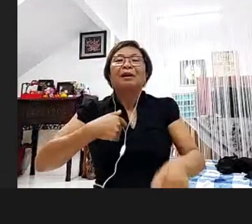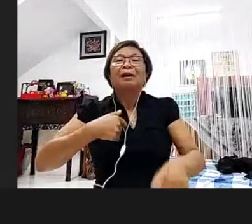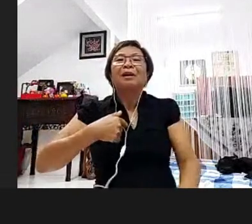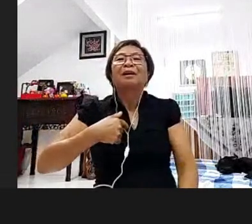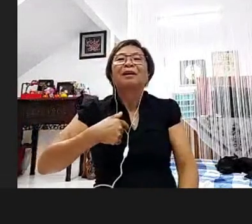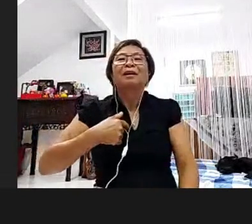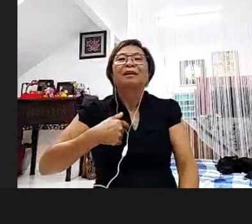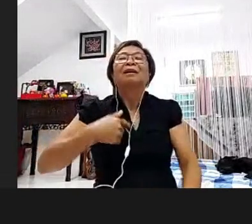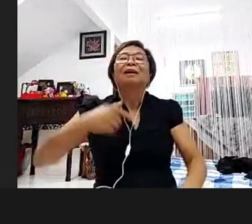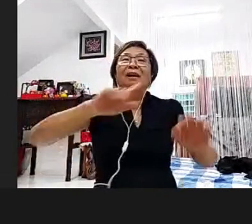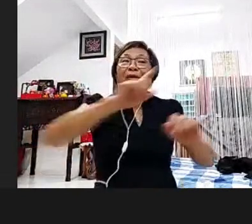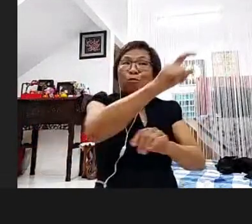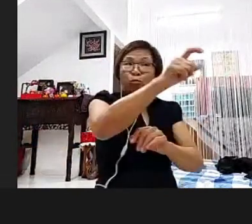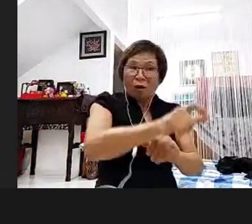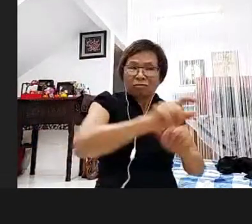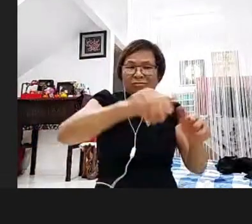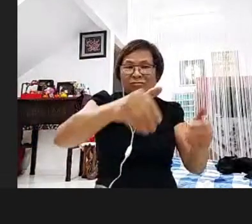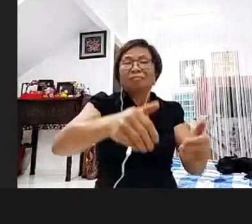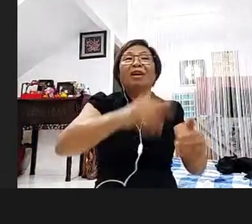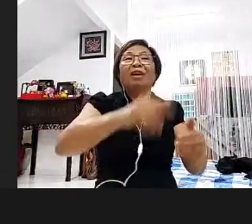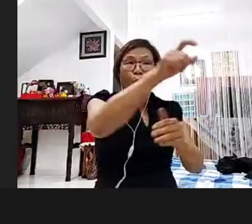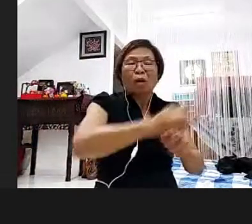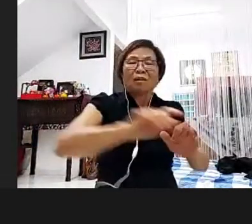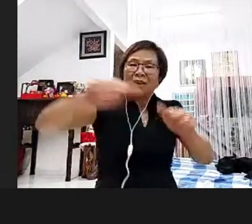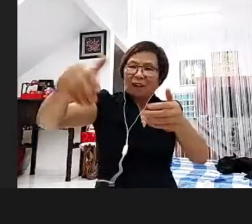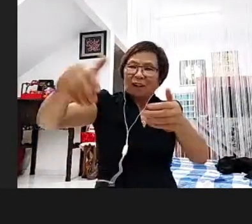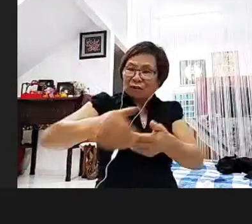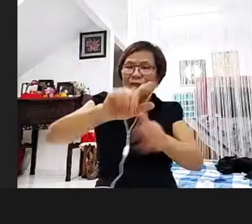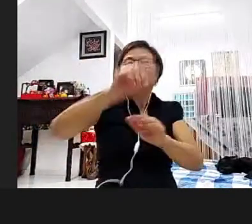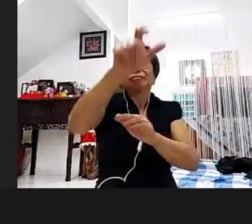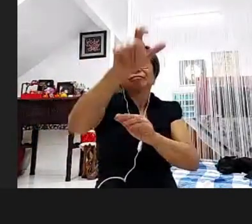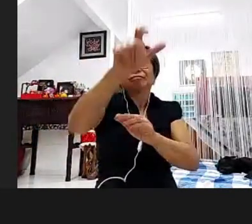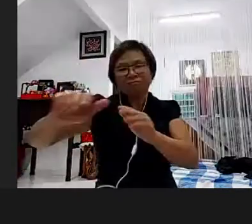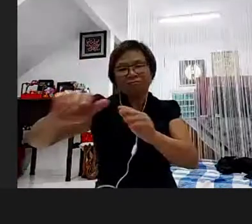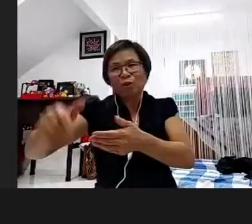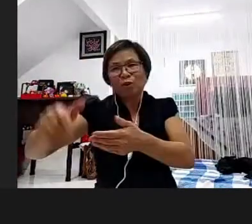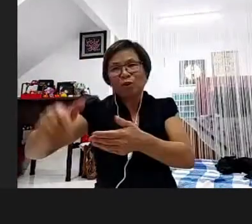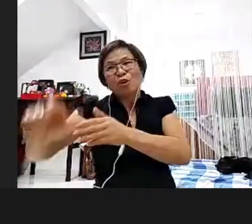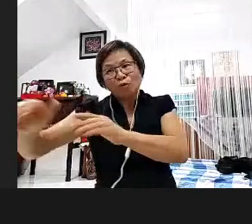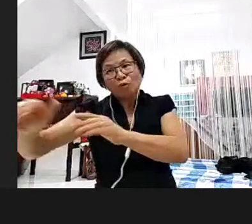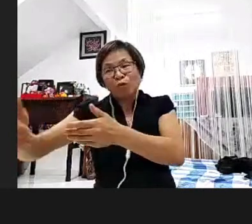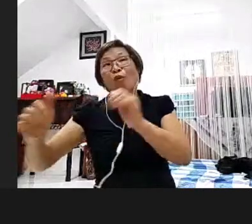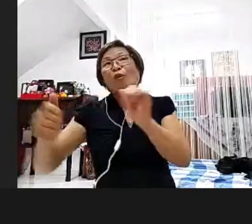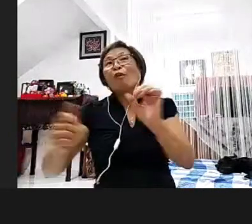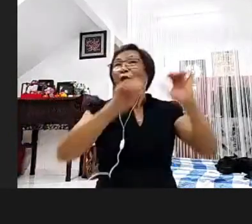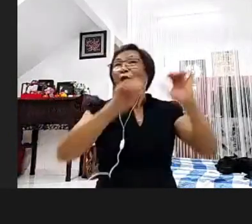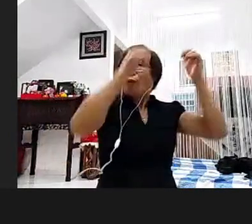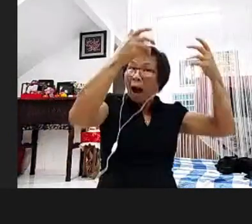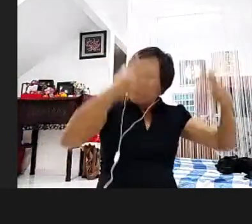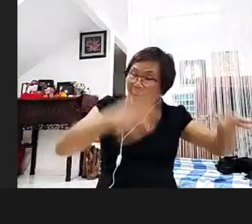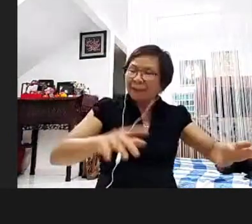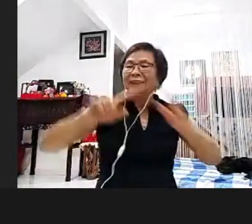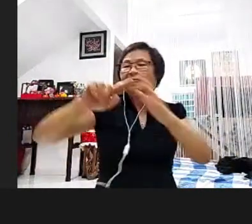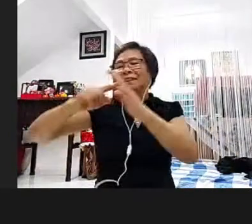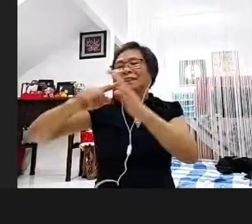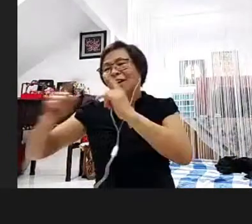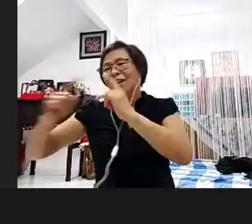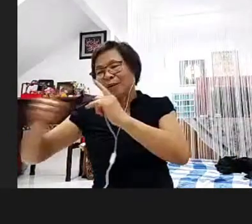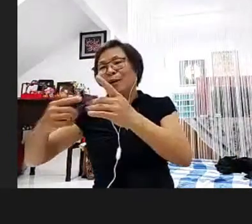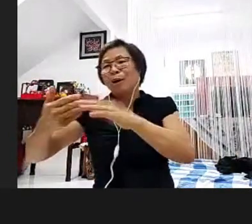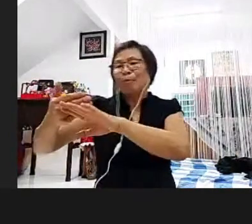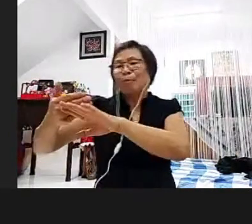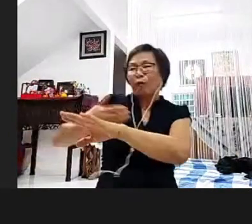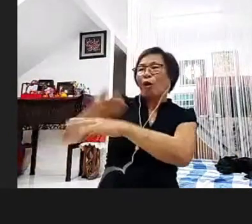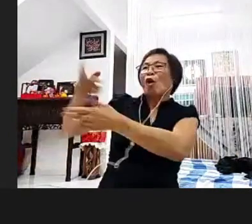of them to all of you before we begin the dialogue officially. Yeah. Before I go to our medical